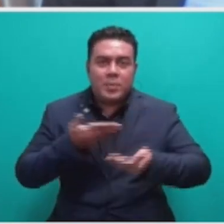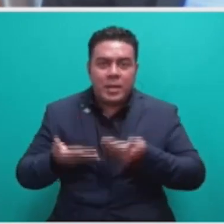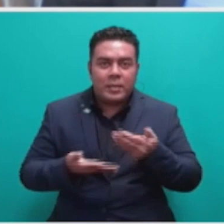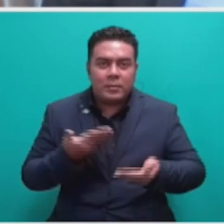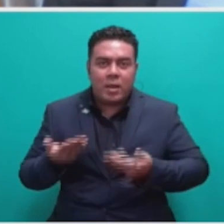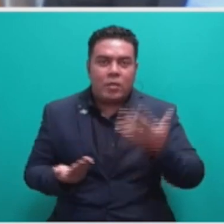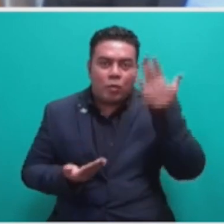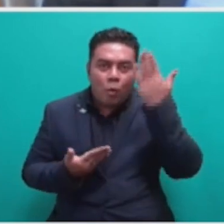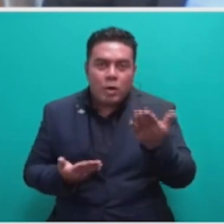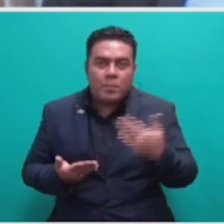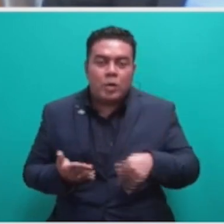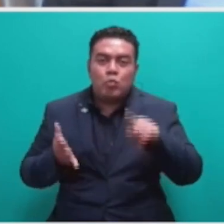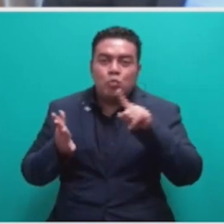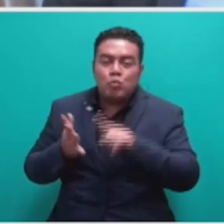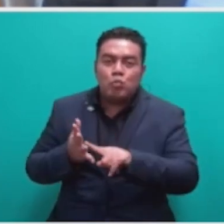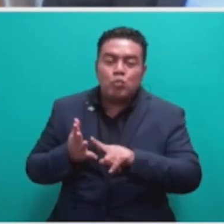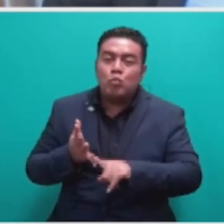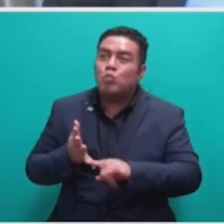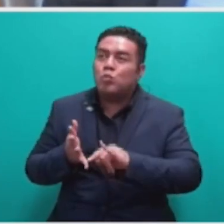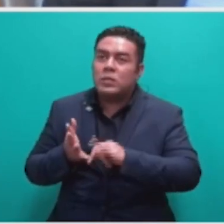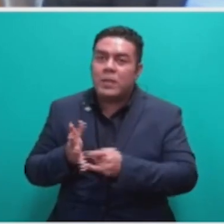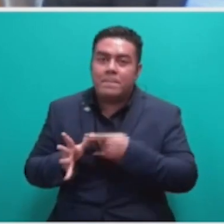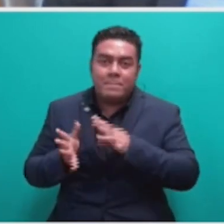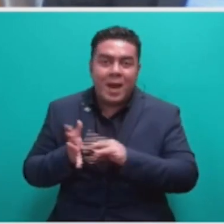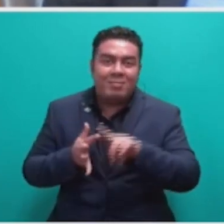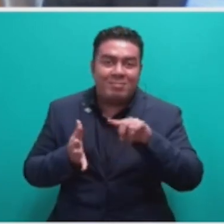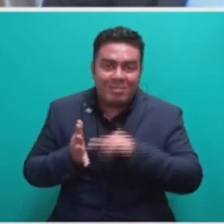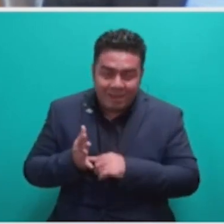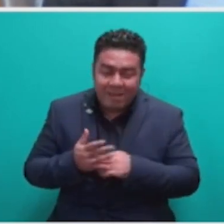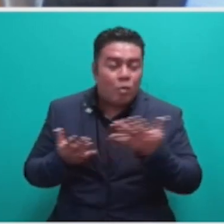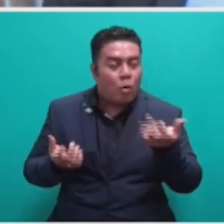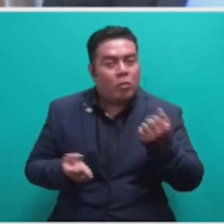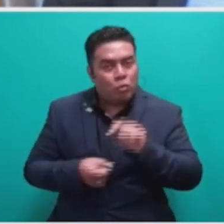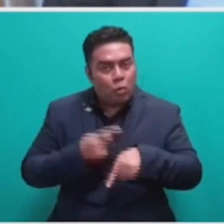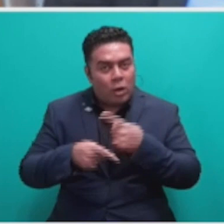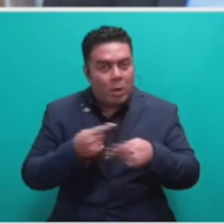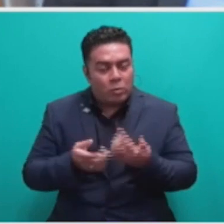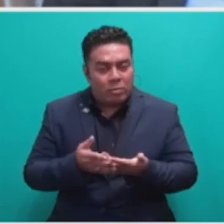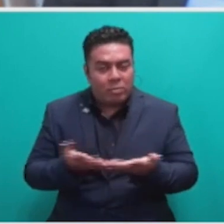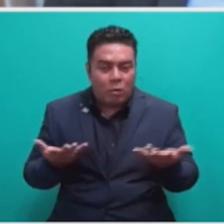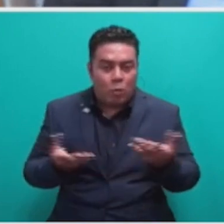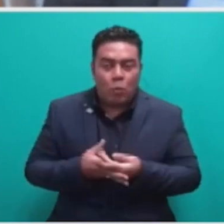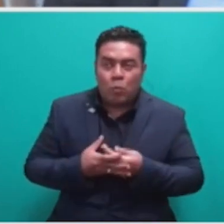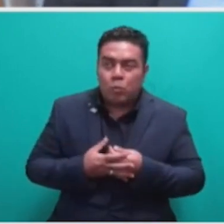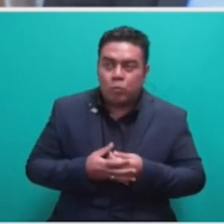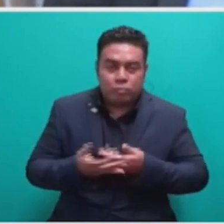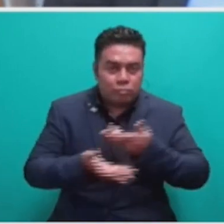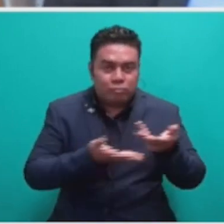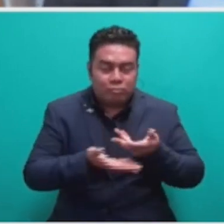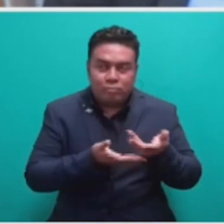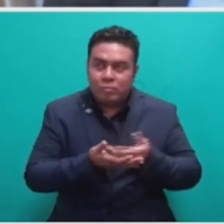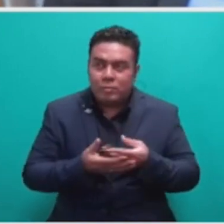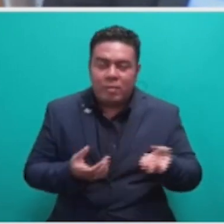The Honorable Usumate talked about the mitigation measures. Mr. Speaker, obviously they don't talk